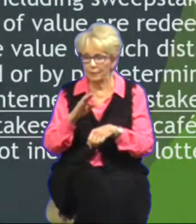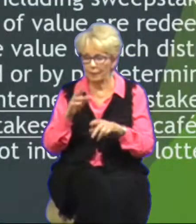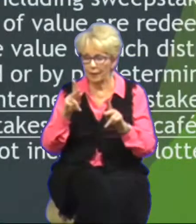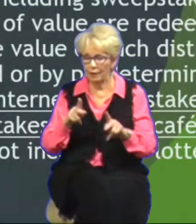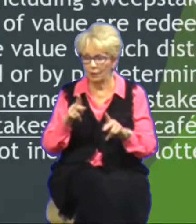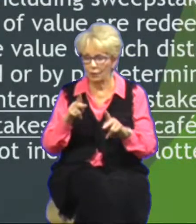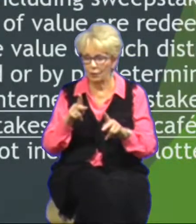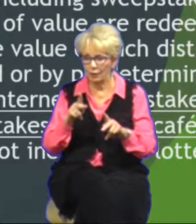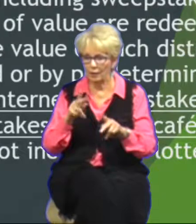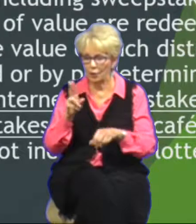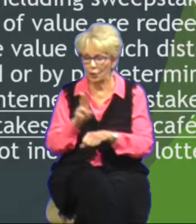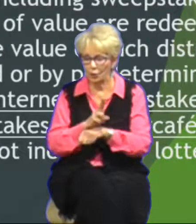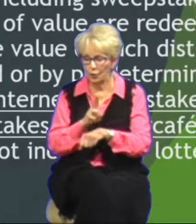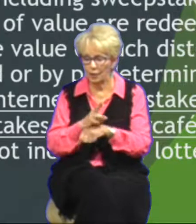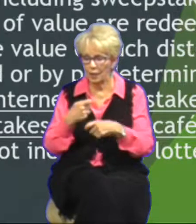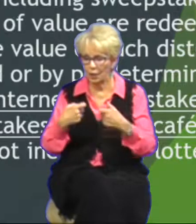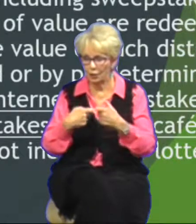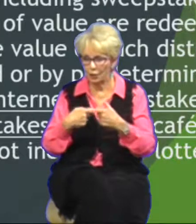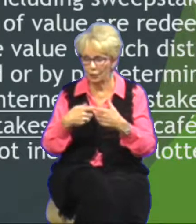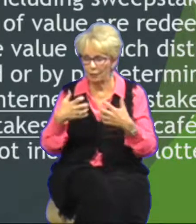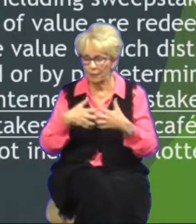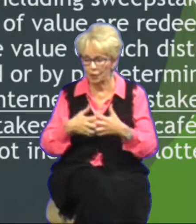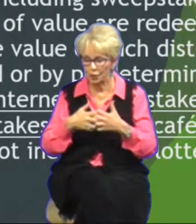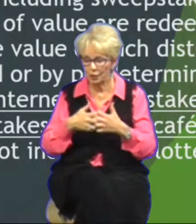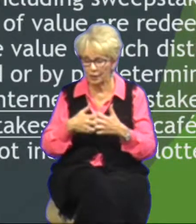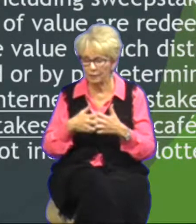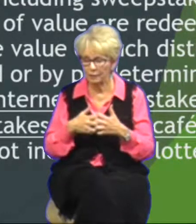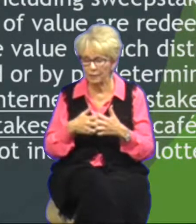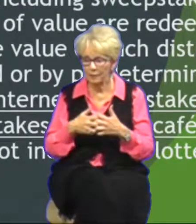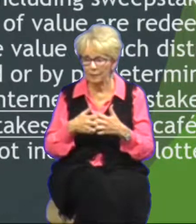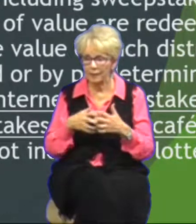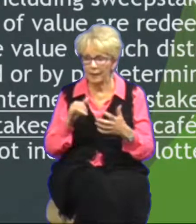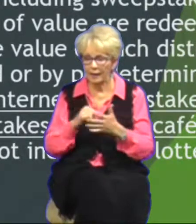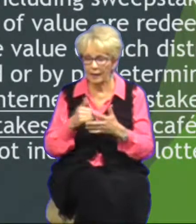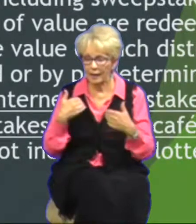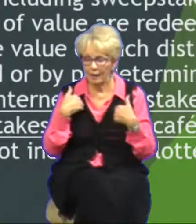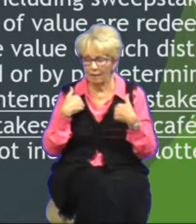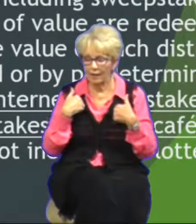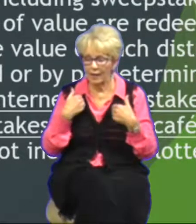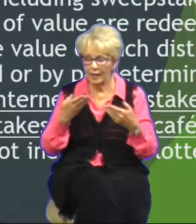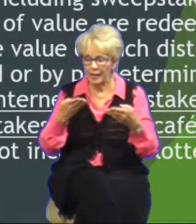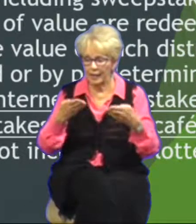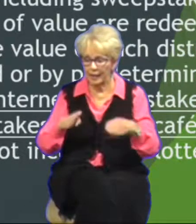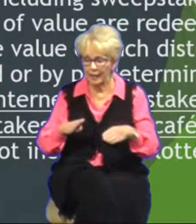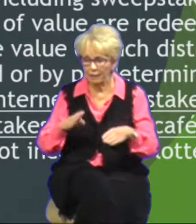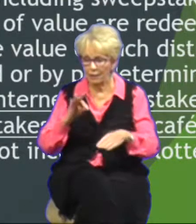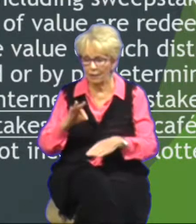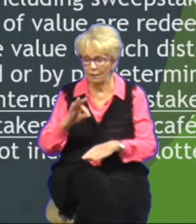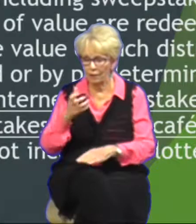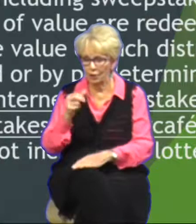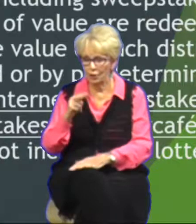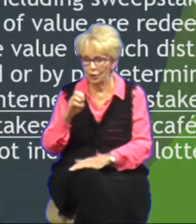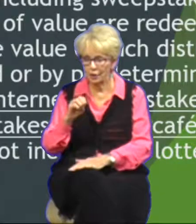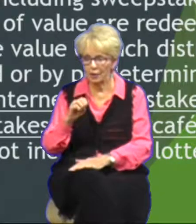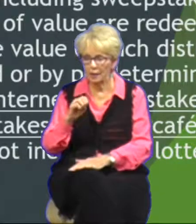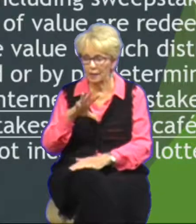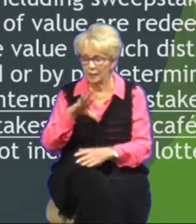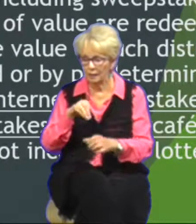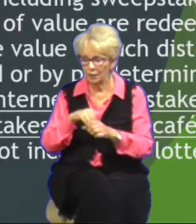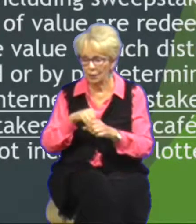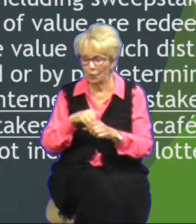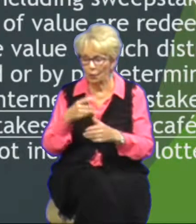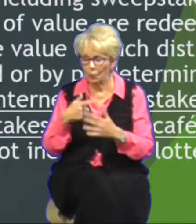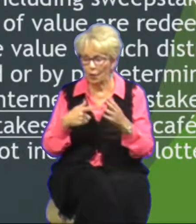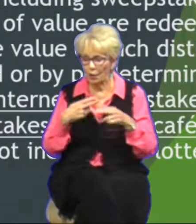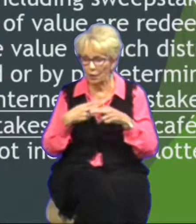persons utilize electronic machines, they conduct games of chance, and they typically include what